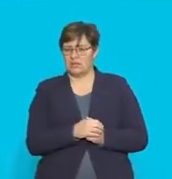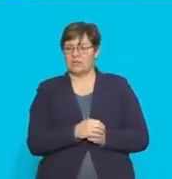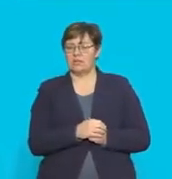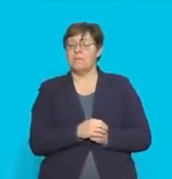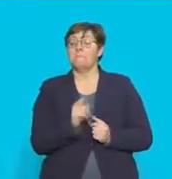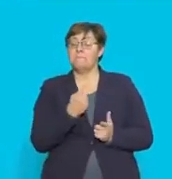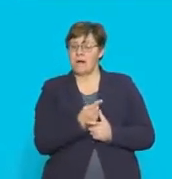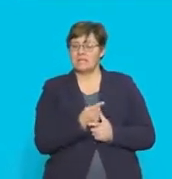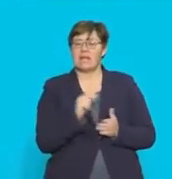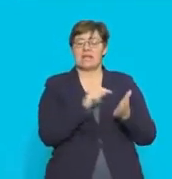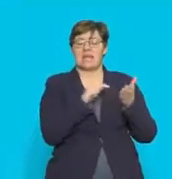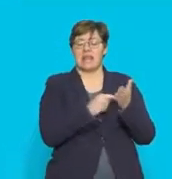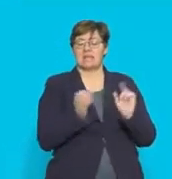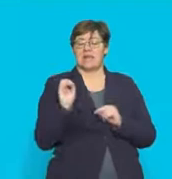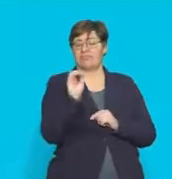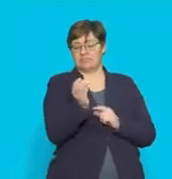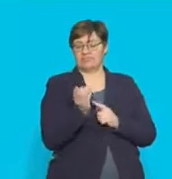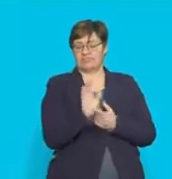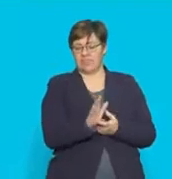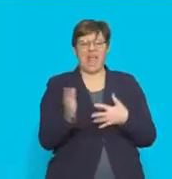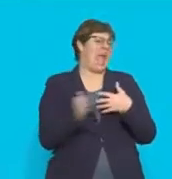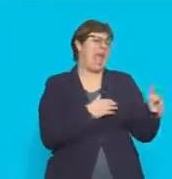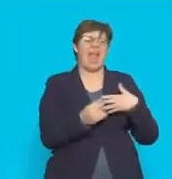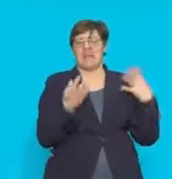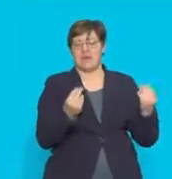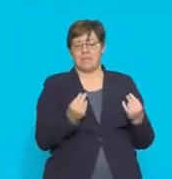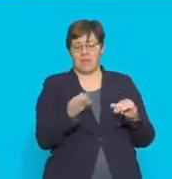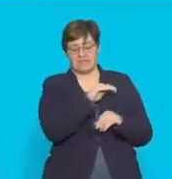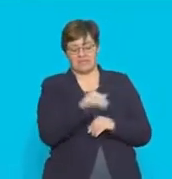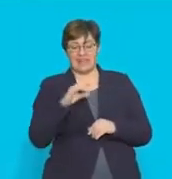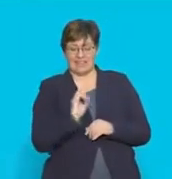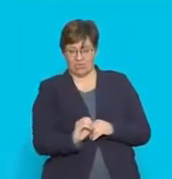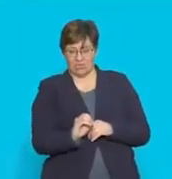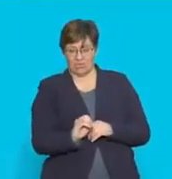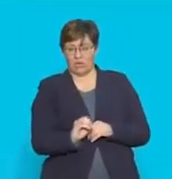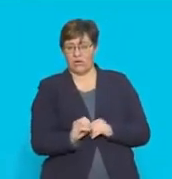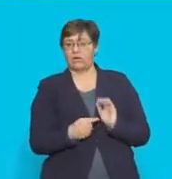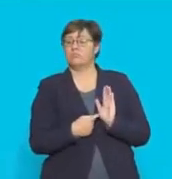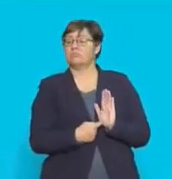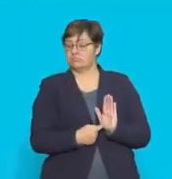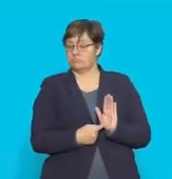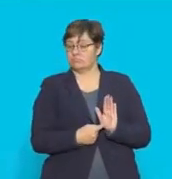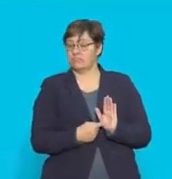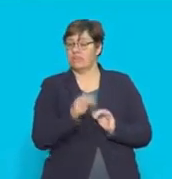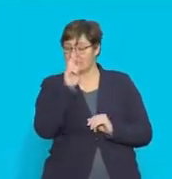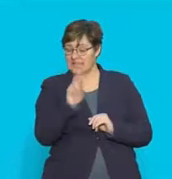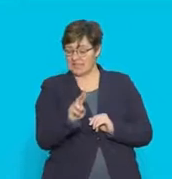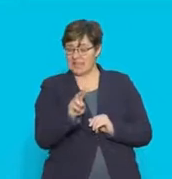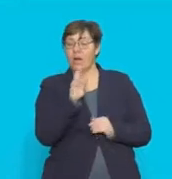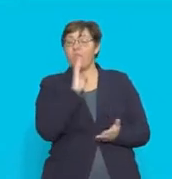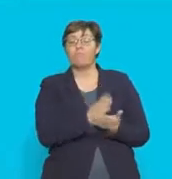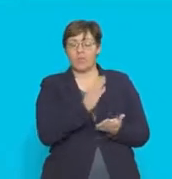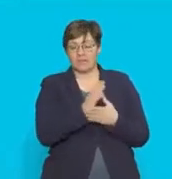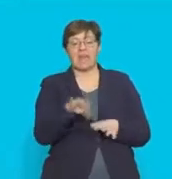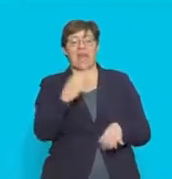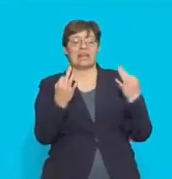your calculator and take any number, divide it by 0, keep it at that. I promise we're gonna just analyze that